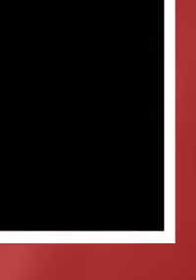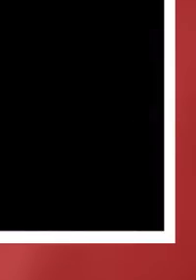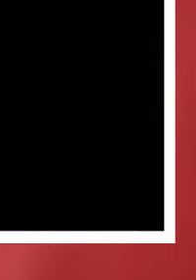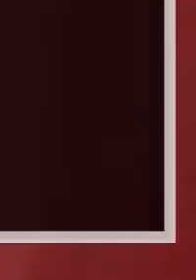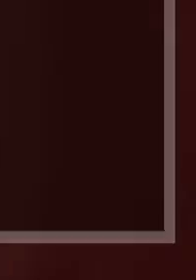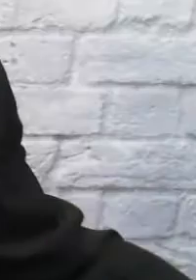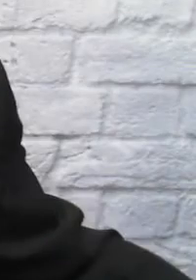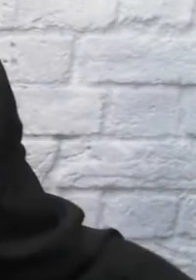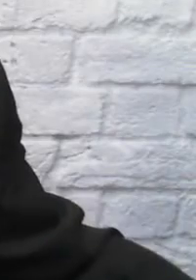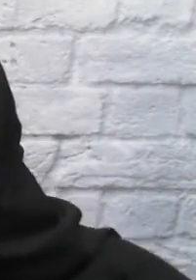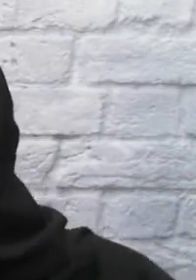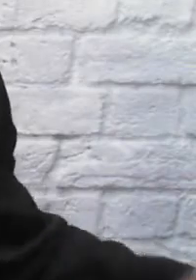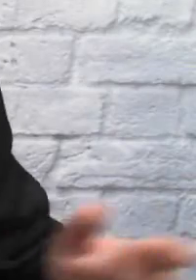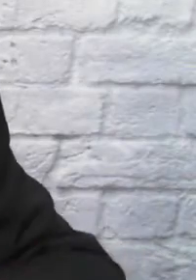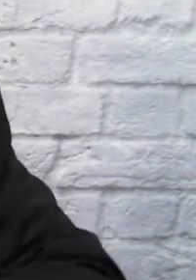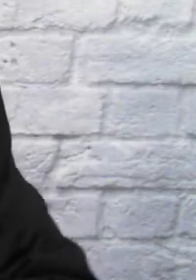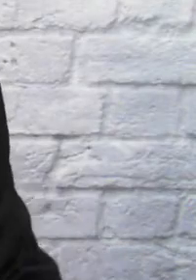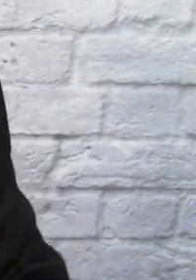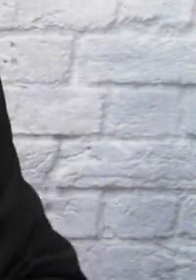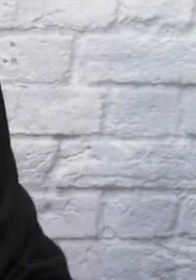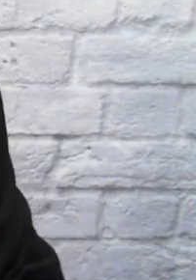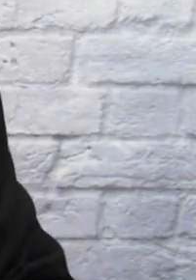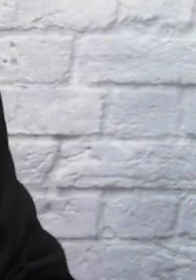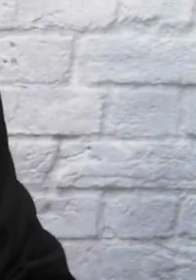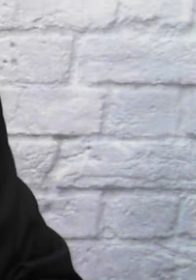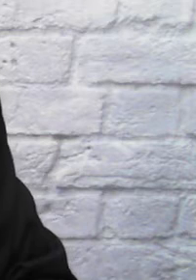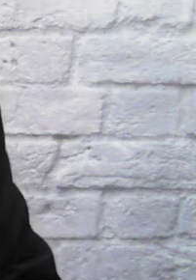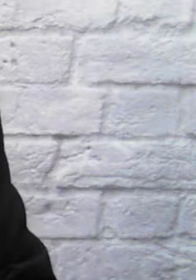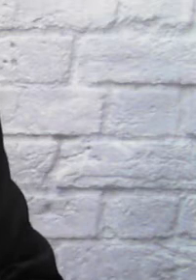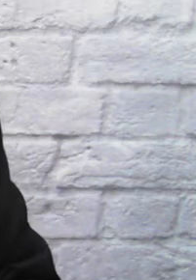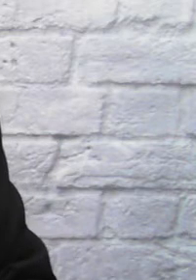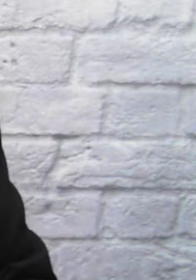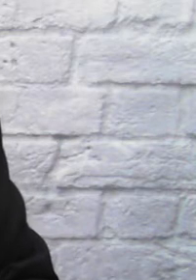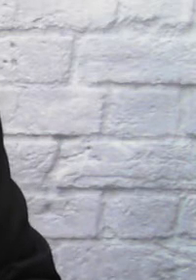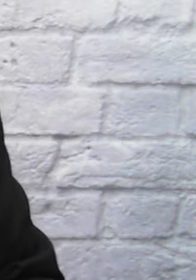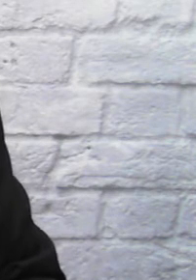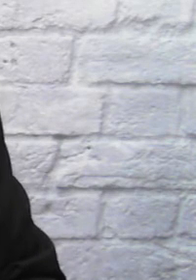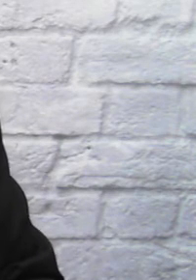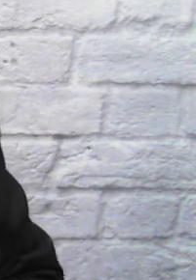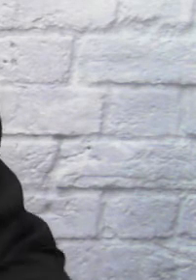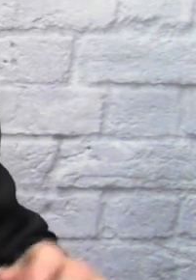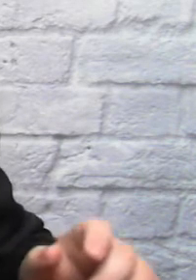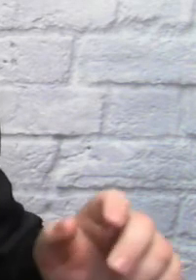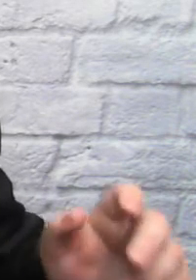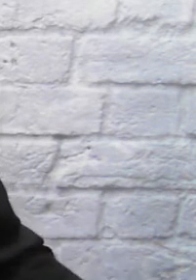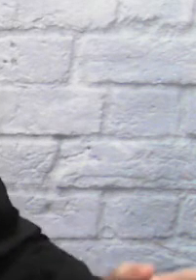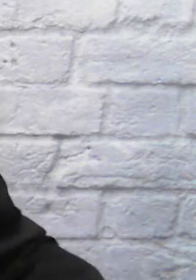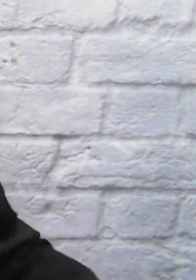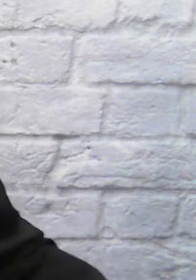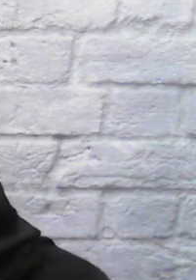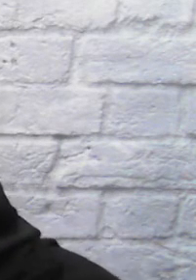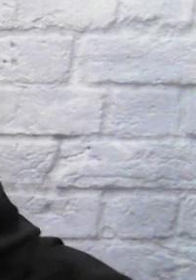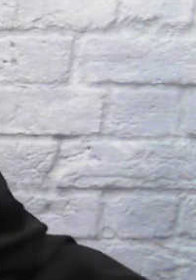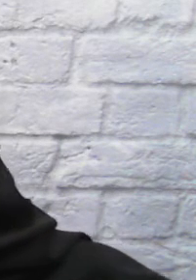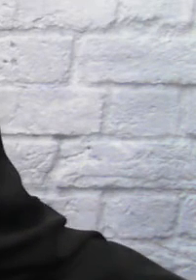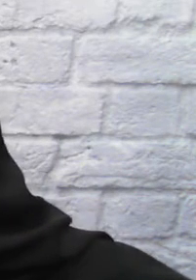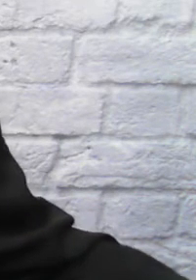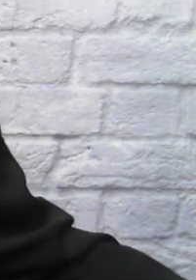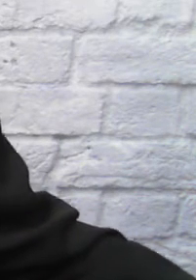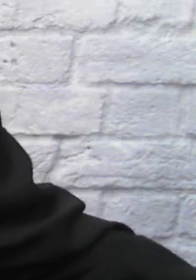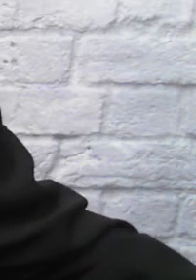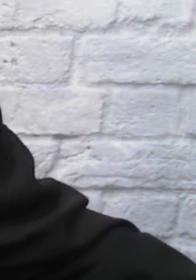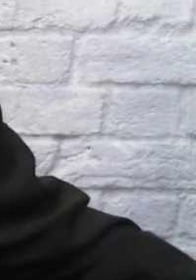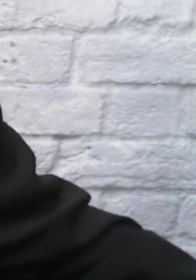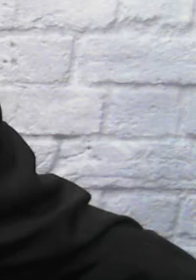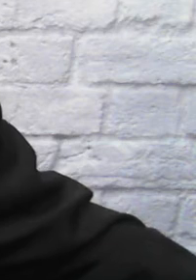the state of New York. Thanks for joining us for WNY News Now special coverage. Coverage will continue on our website and